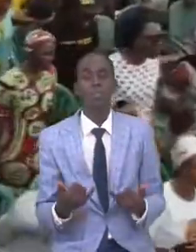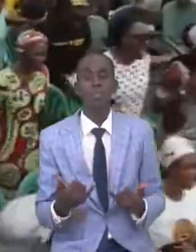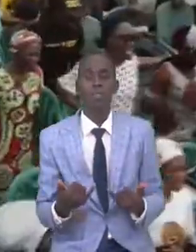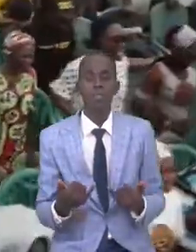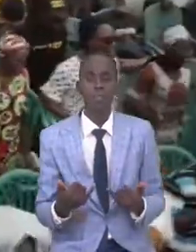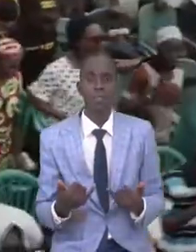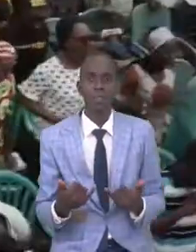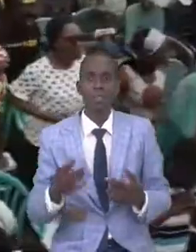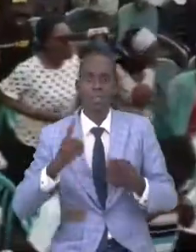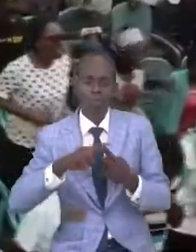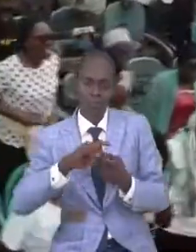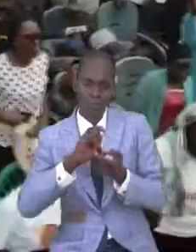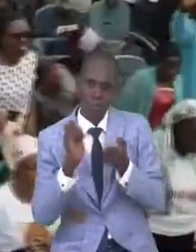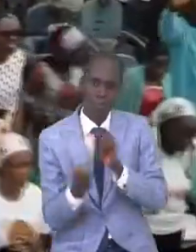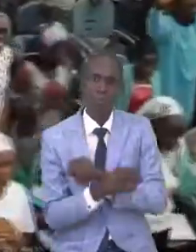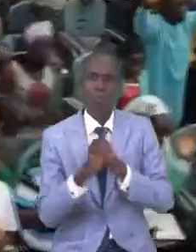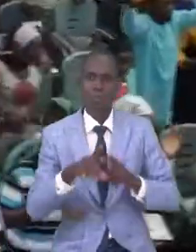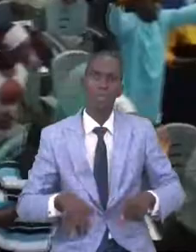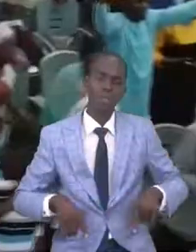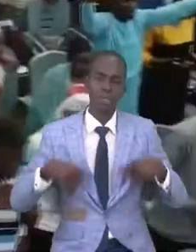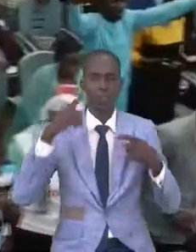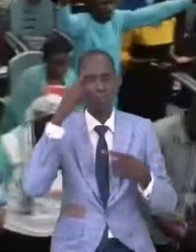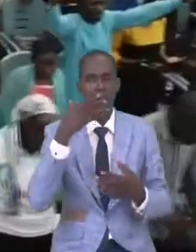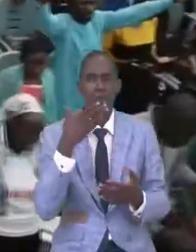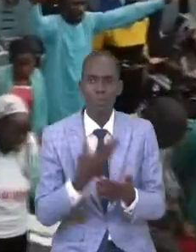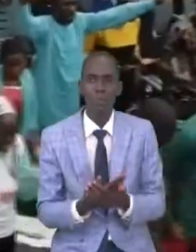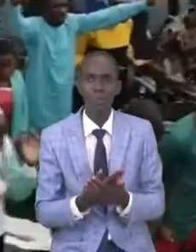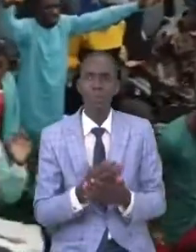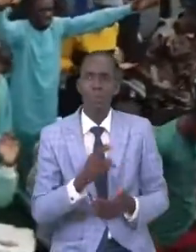to turn your life around.